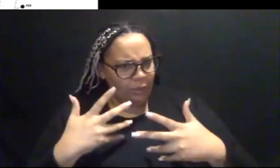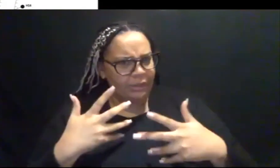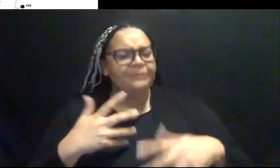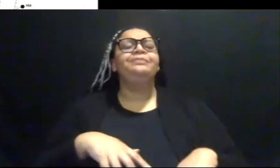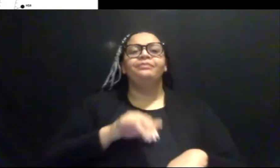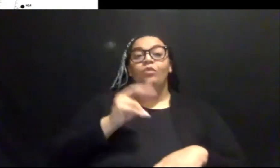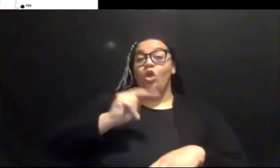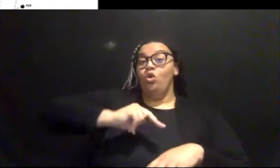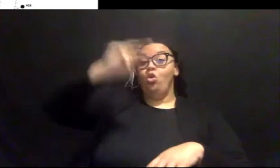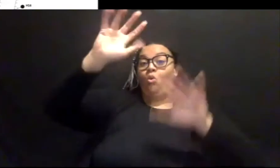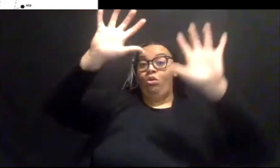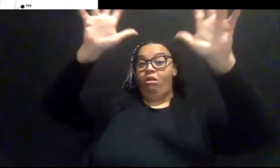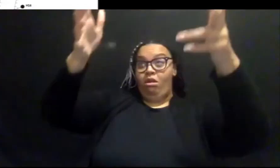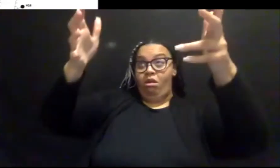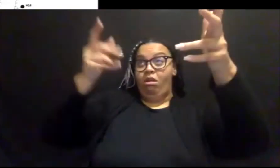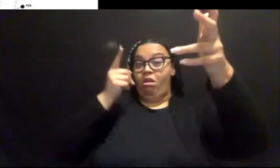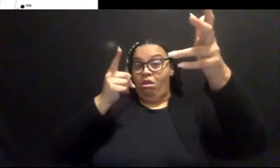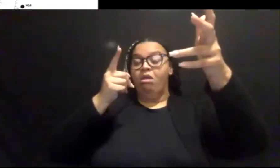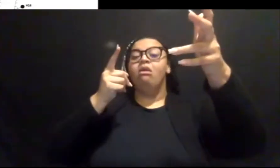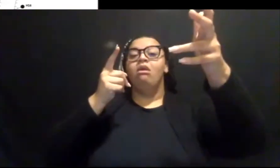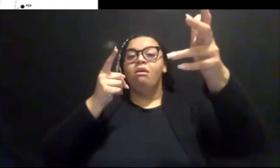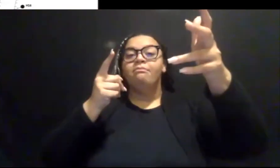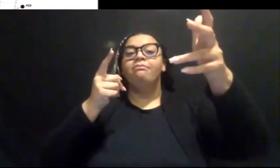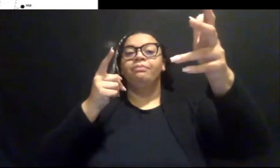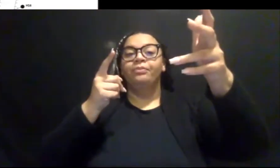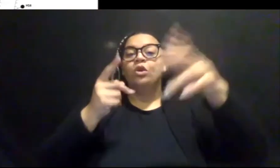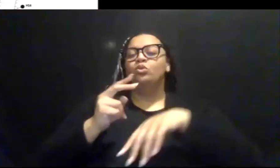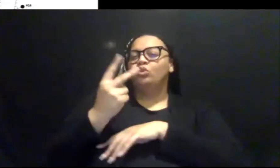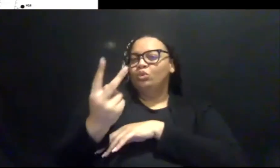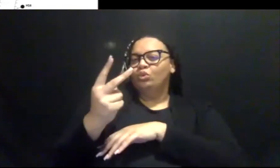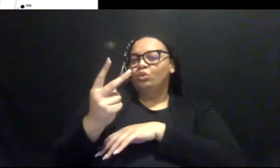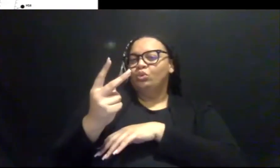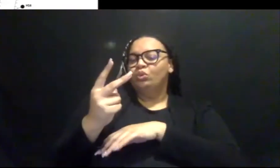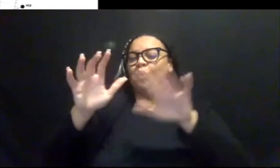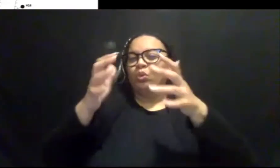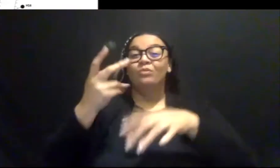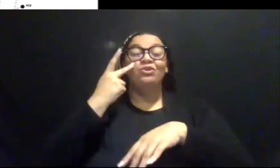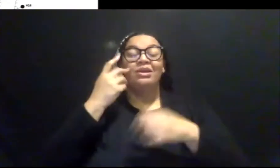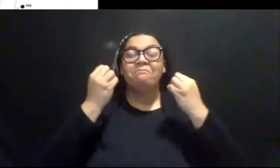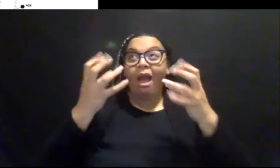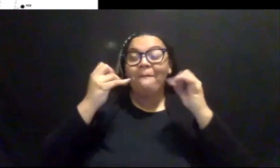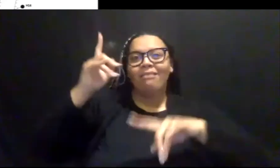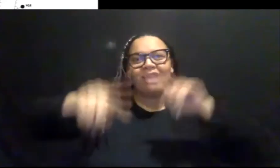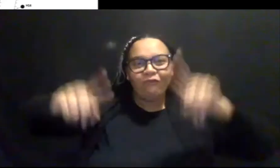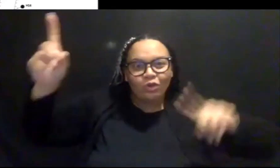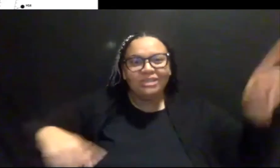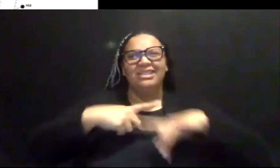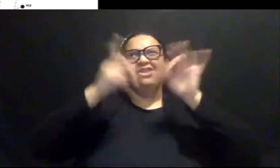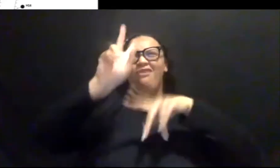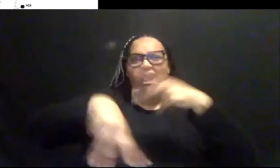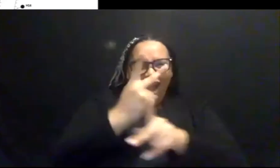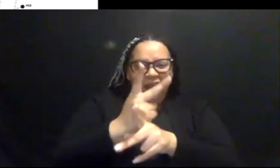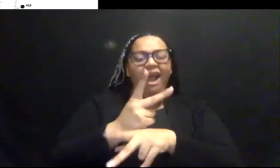the northern population, so these 2 groups here, you see a whole bunch of diversity, a whole bunch of variation, which is indicated by